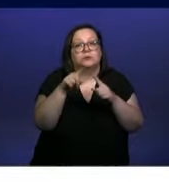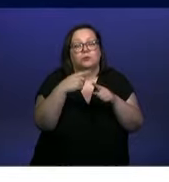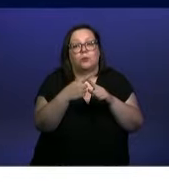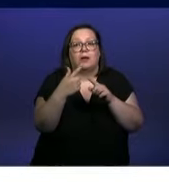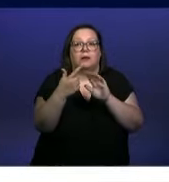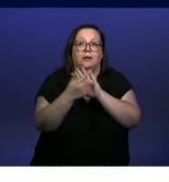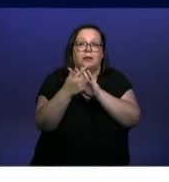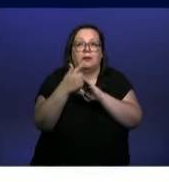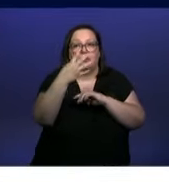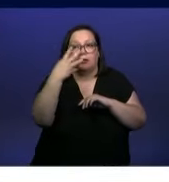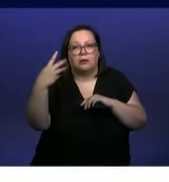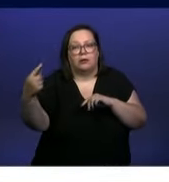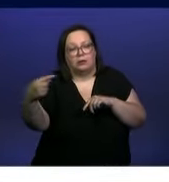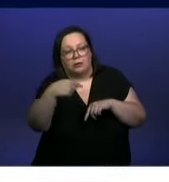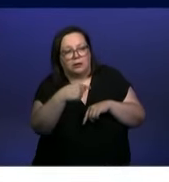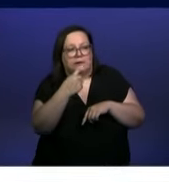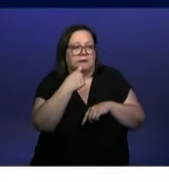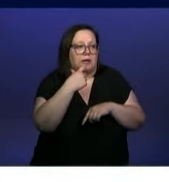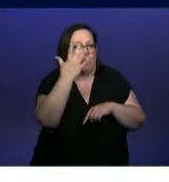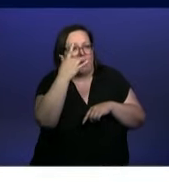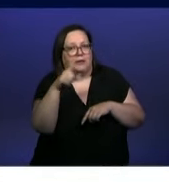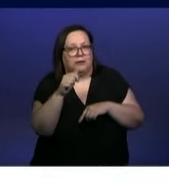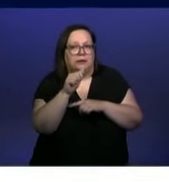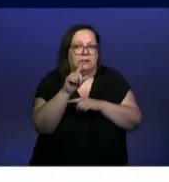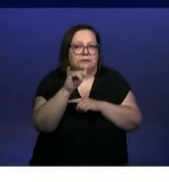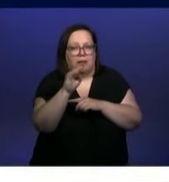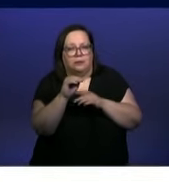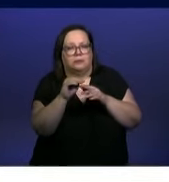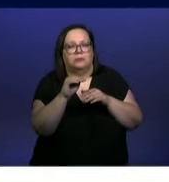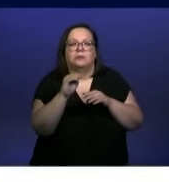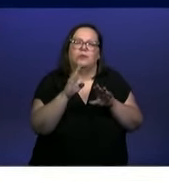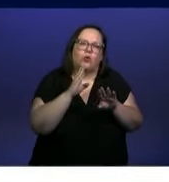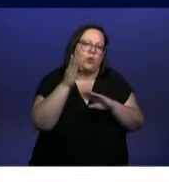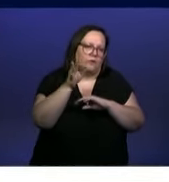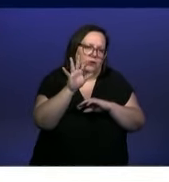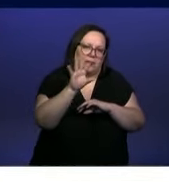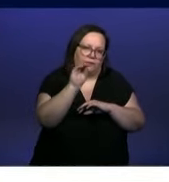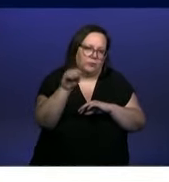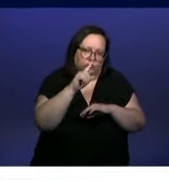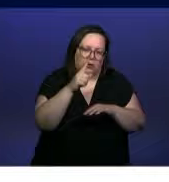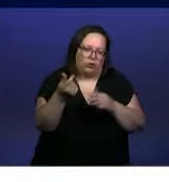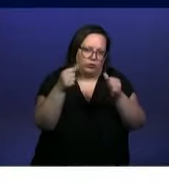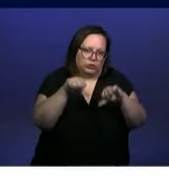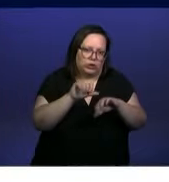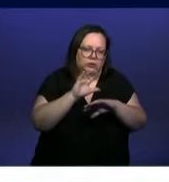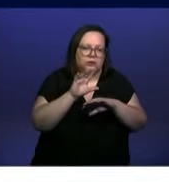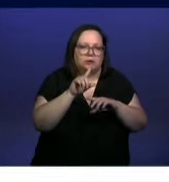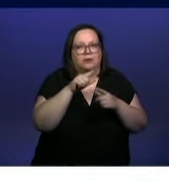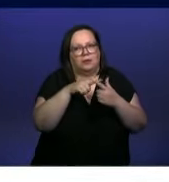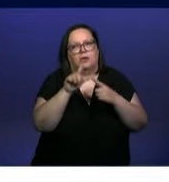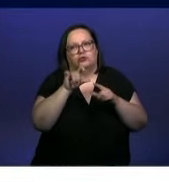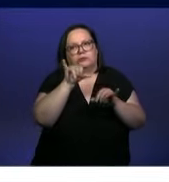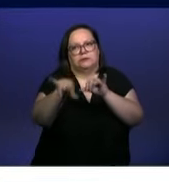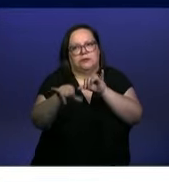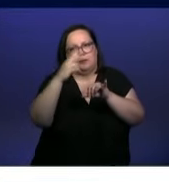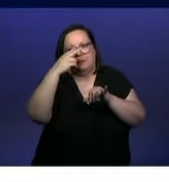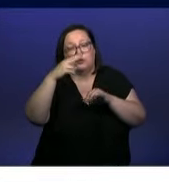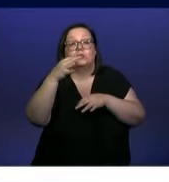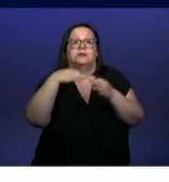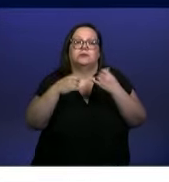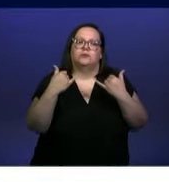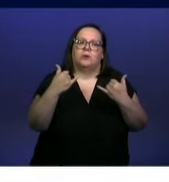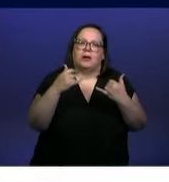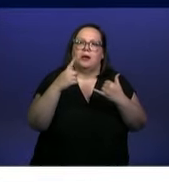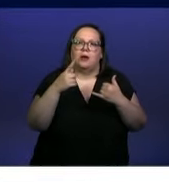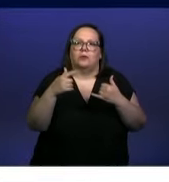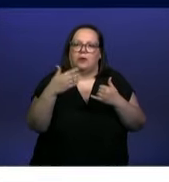as to why they need asylum, and over 95% of them are rejected, they should just be remaining in Mexico instead of right now where they welcome them in,